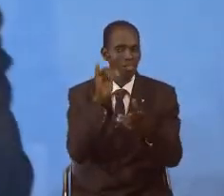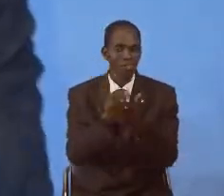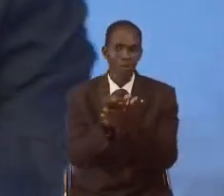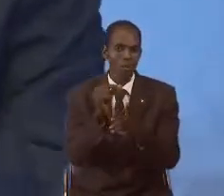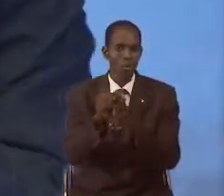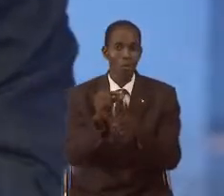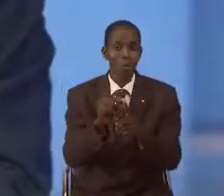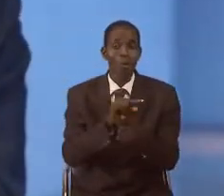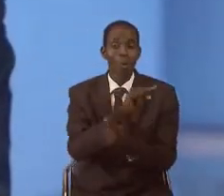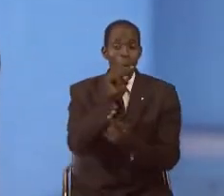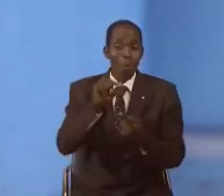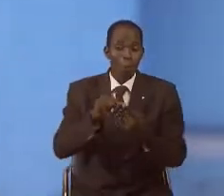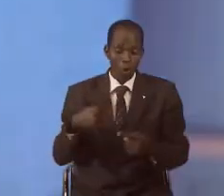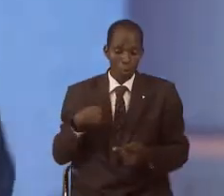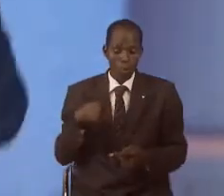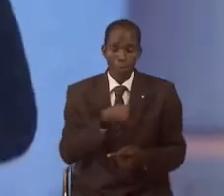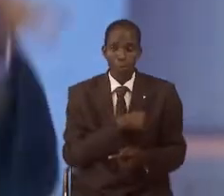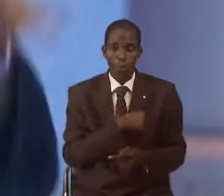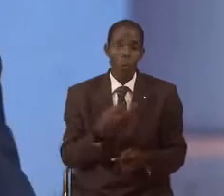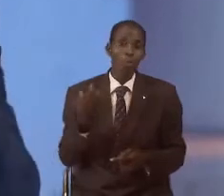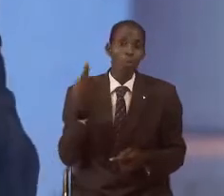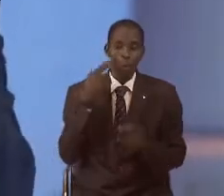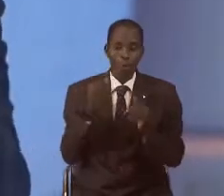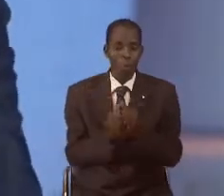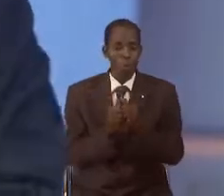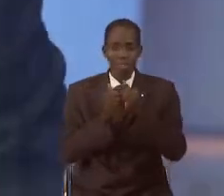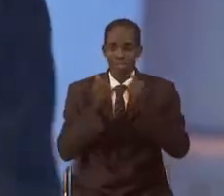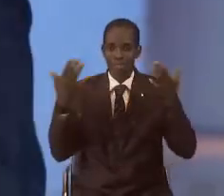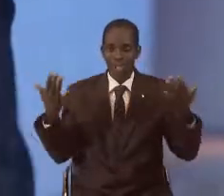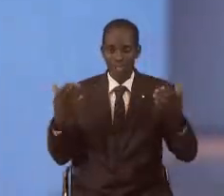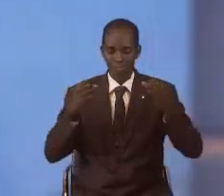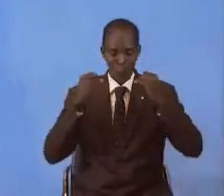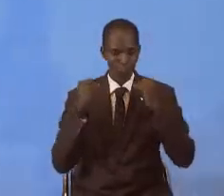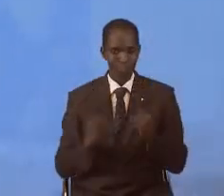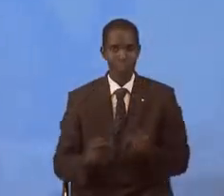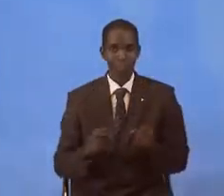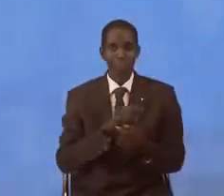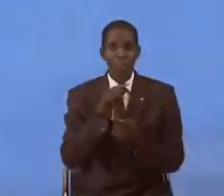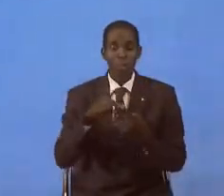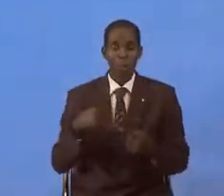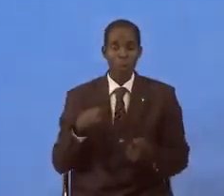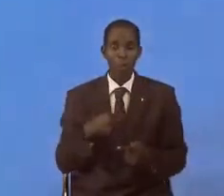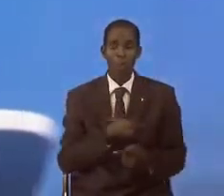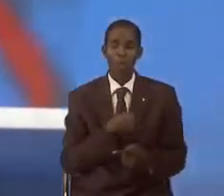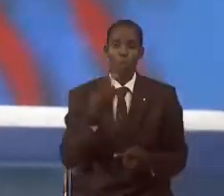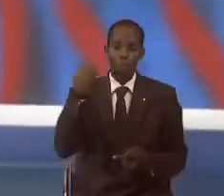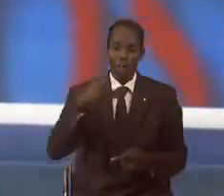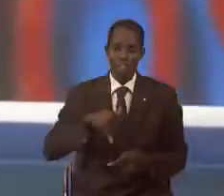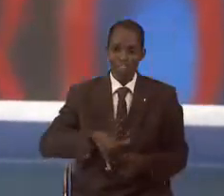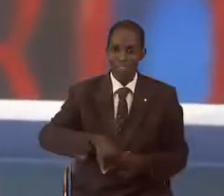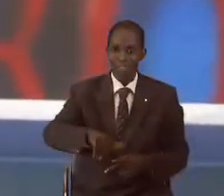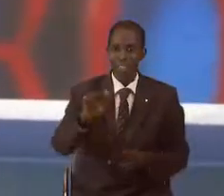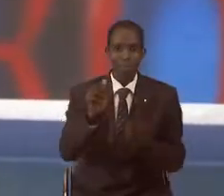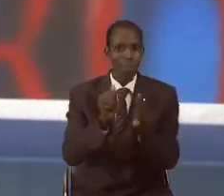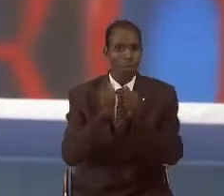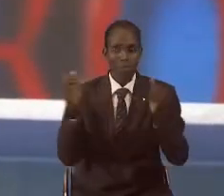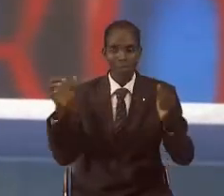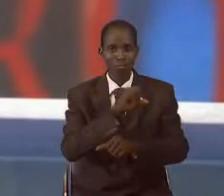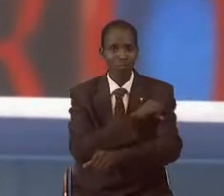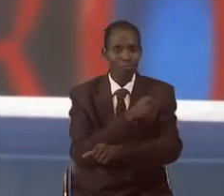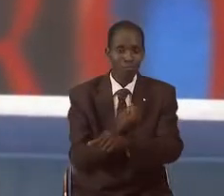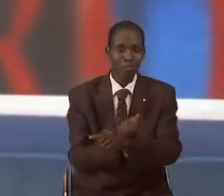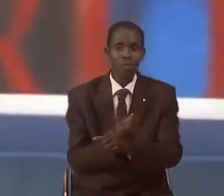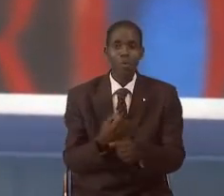come. They have never heard that when we were yet without strength, when we